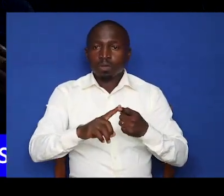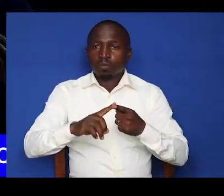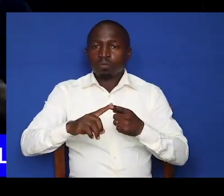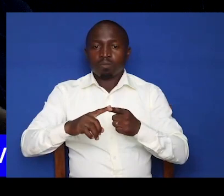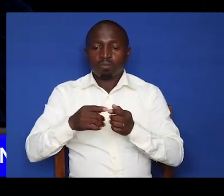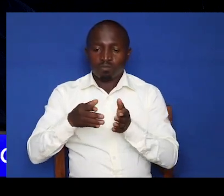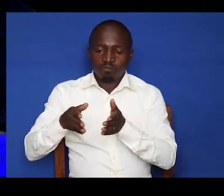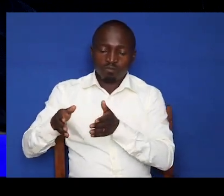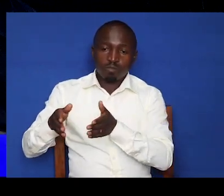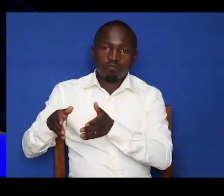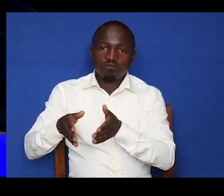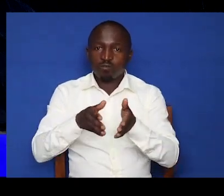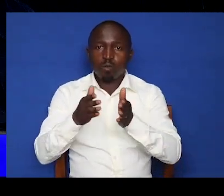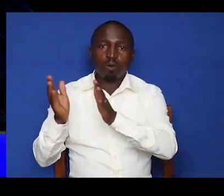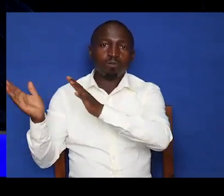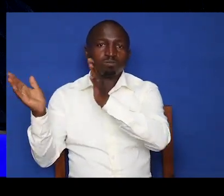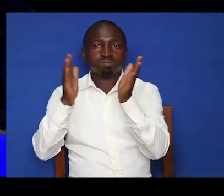windy systems.